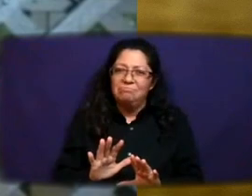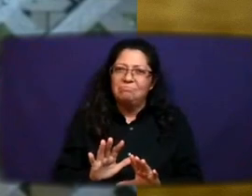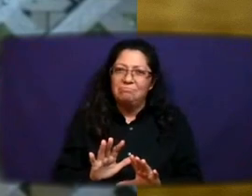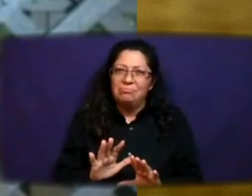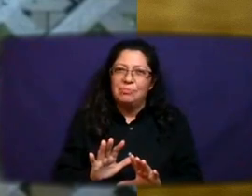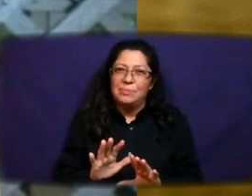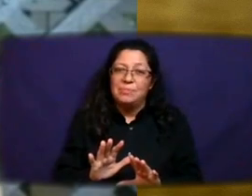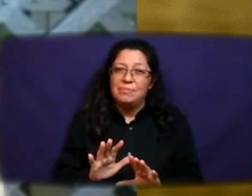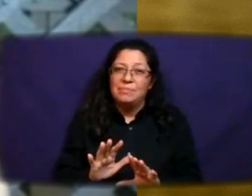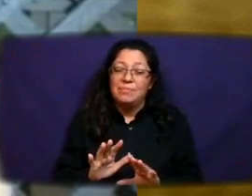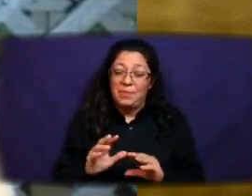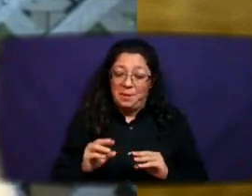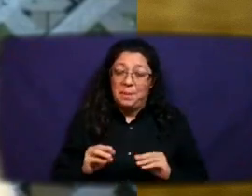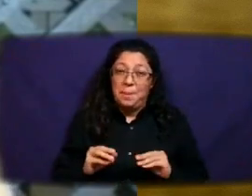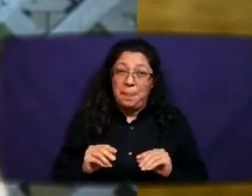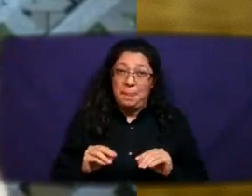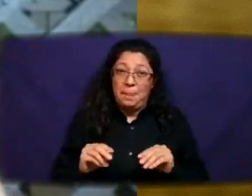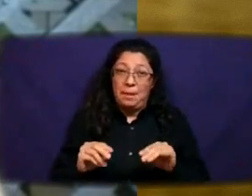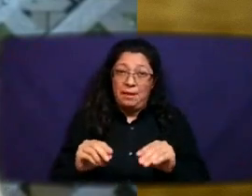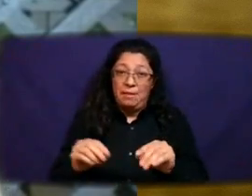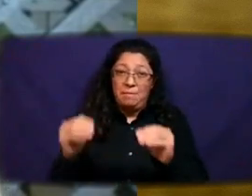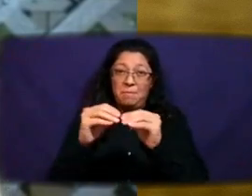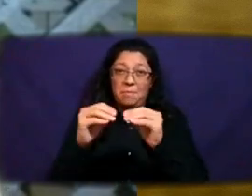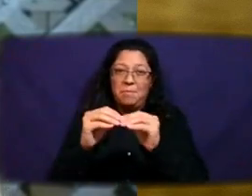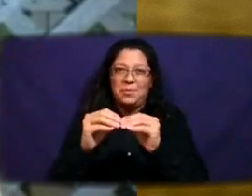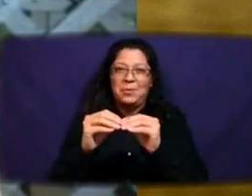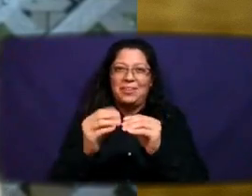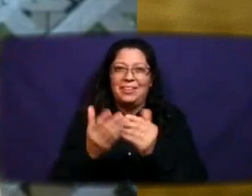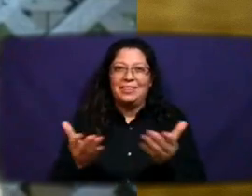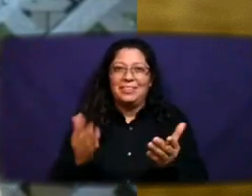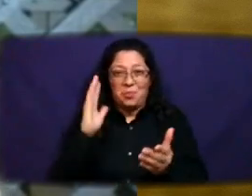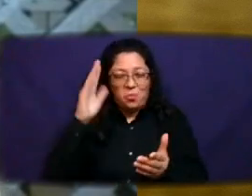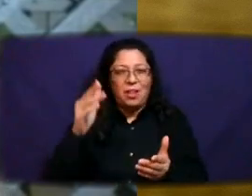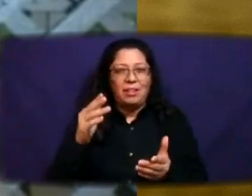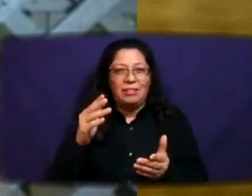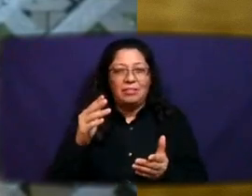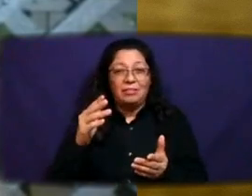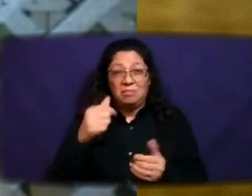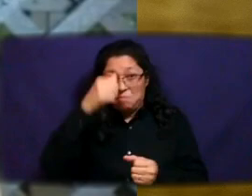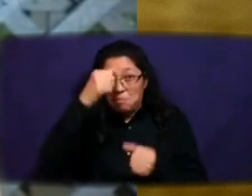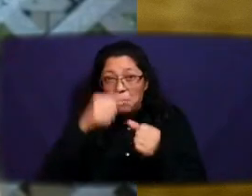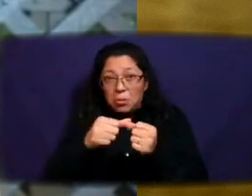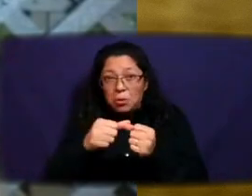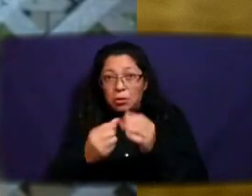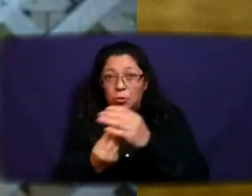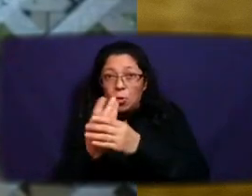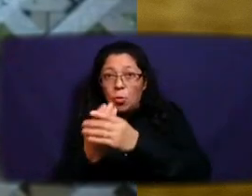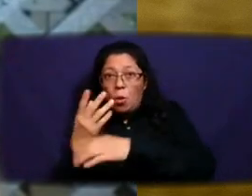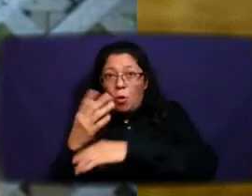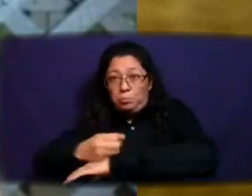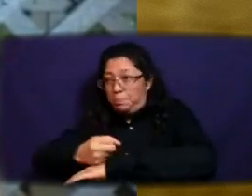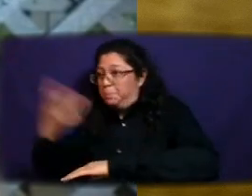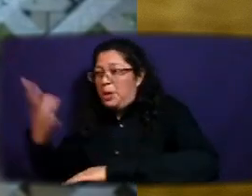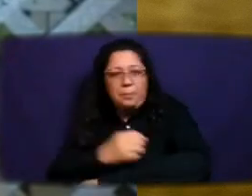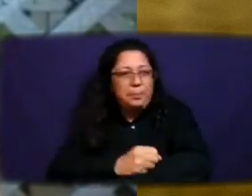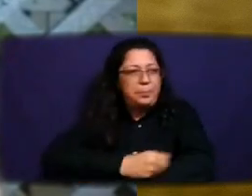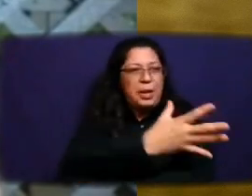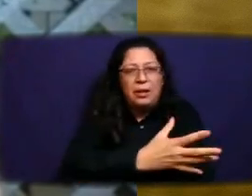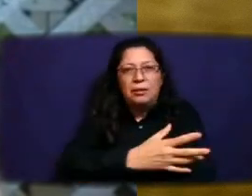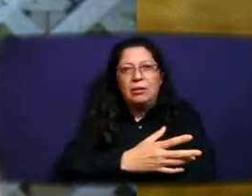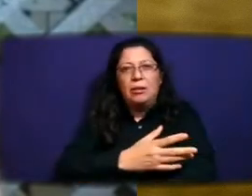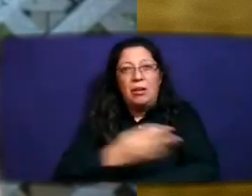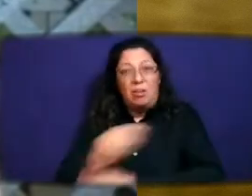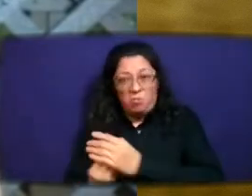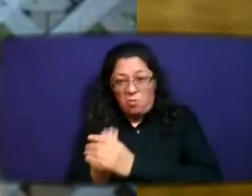We're going to plant more things. When you pull something out of the ground, it